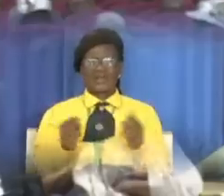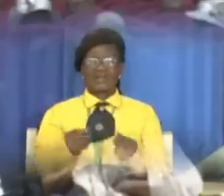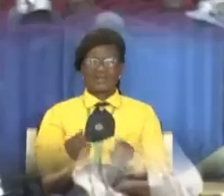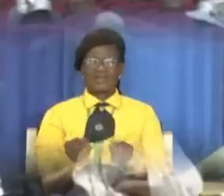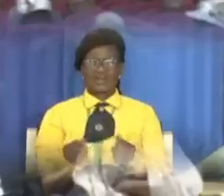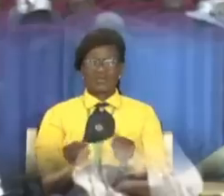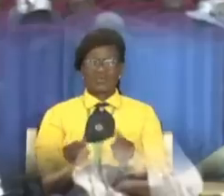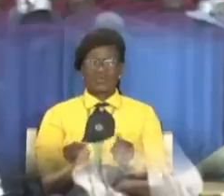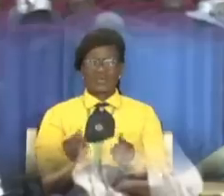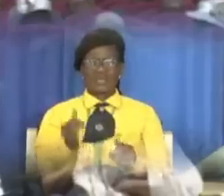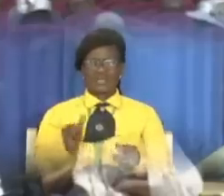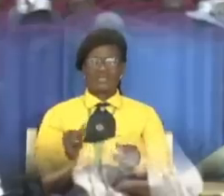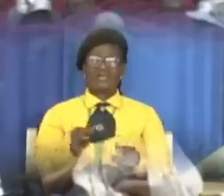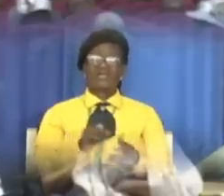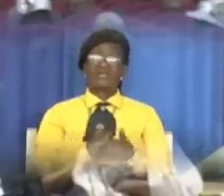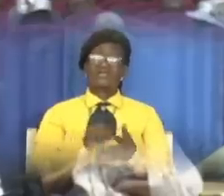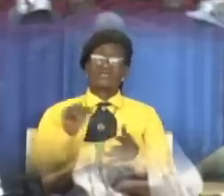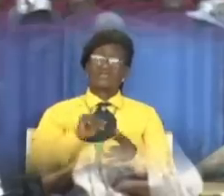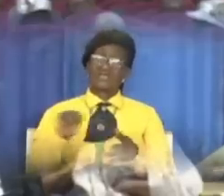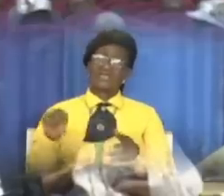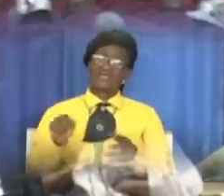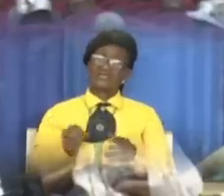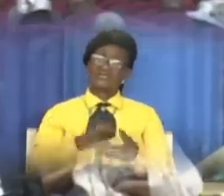It's a story I've told you before.